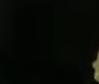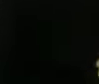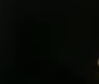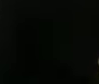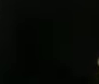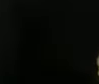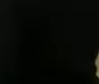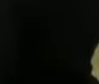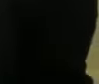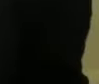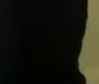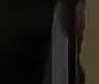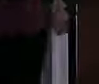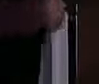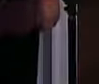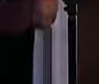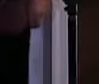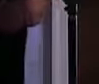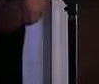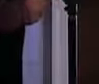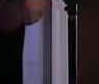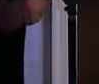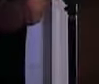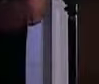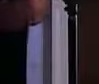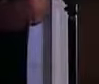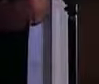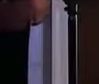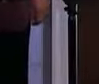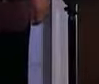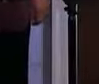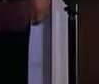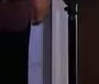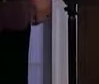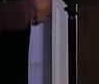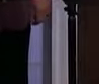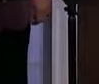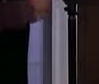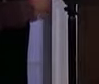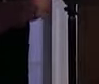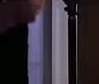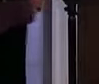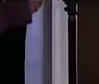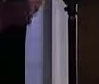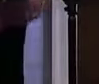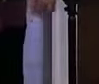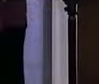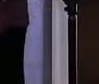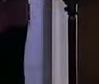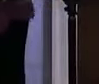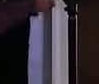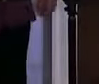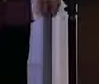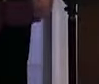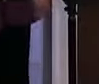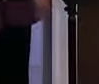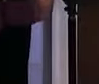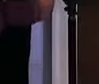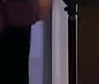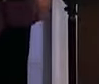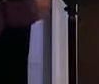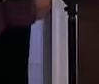all magnifying my strength. I'll go. If all of you believe I can pull this off, I can do it. All right then, let's finish packing and